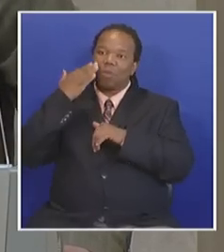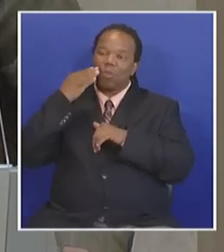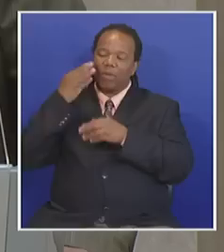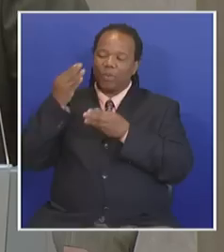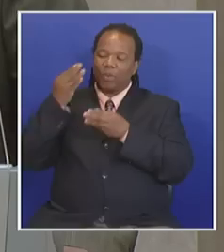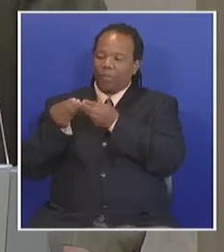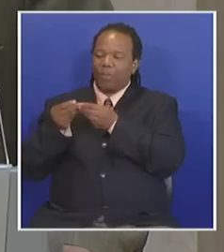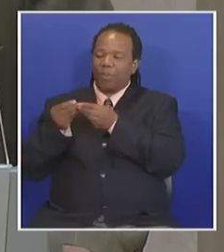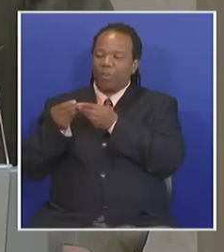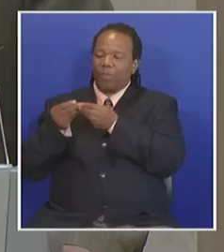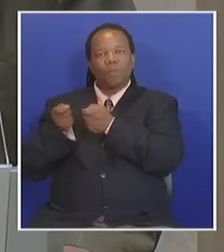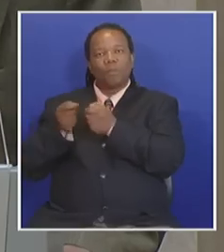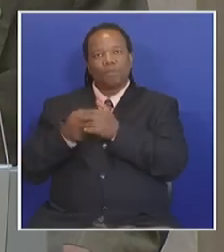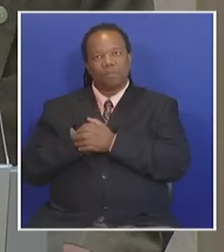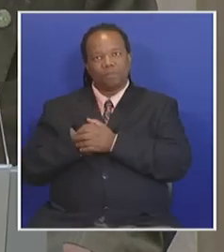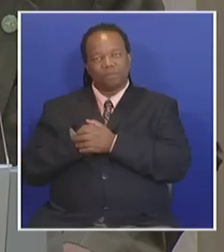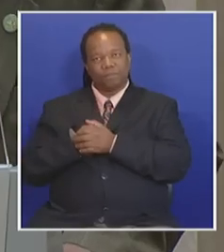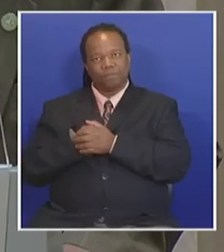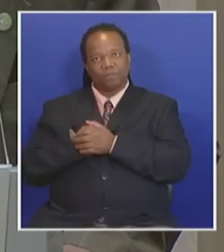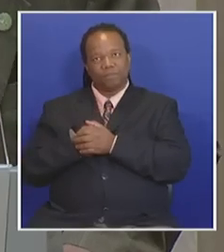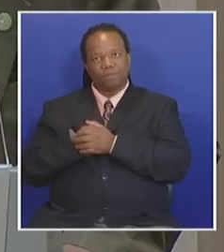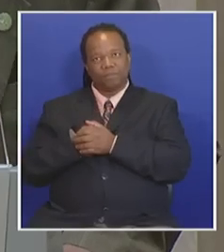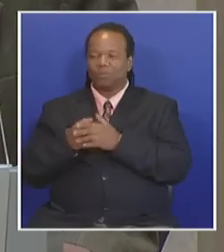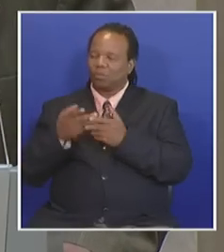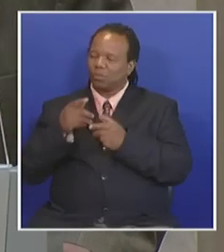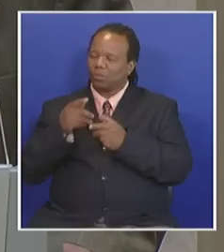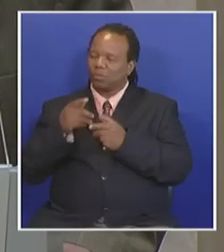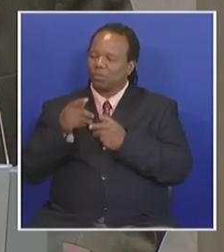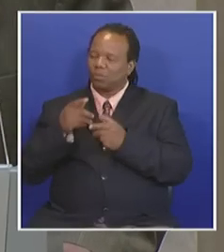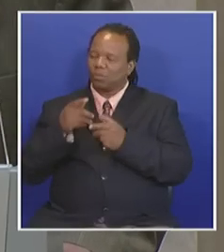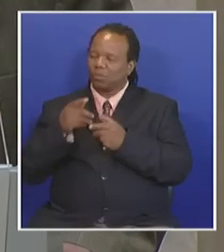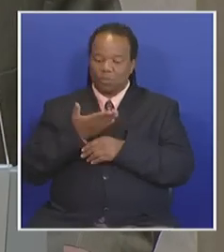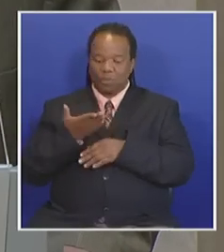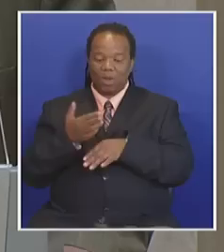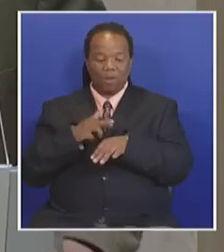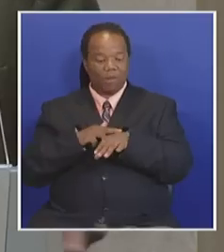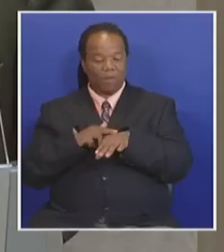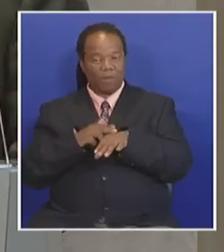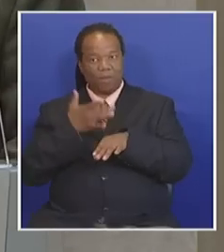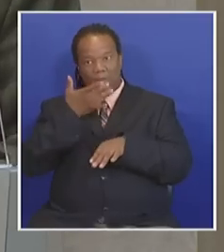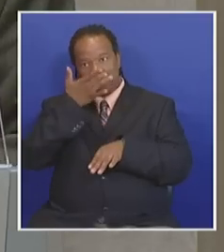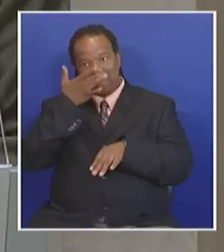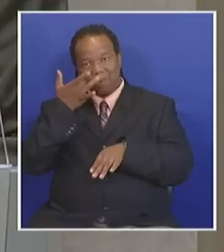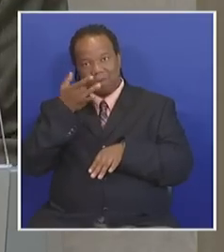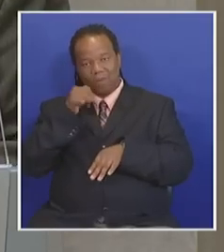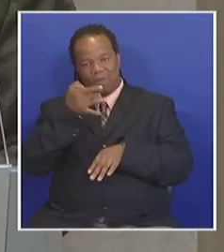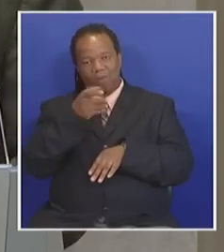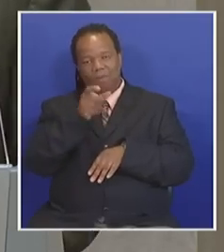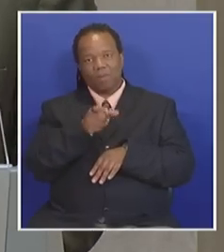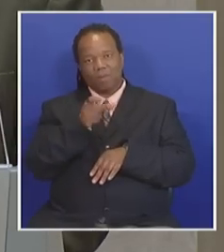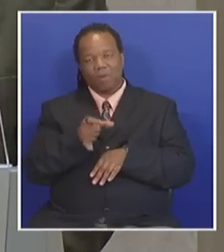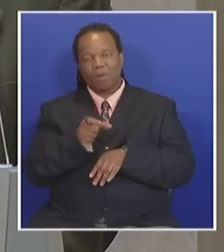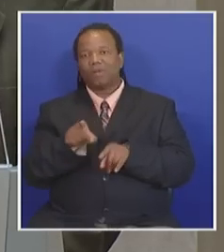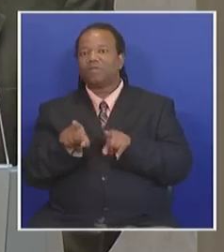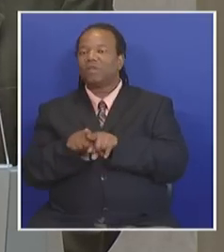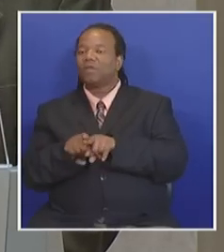This was a crude expression of racism and racial prejudice. In so doing, racism